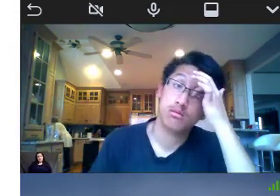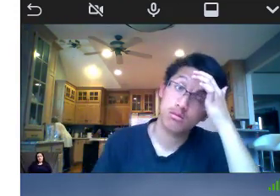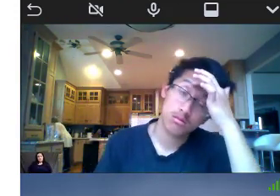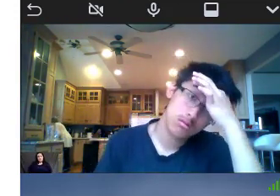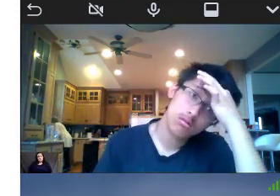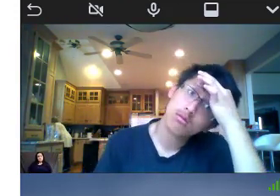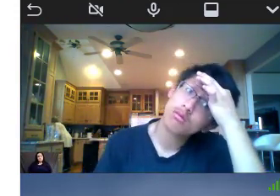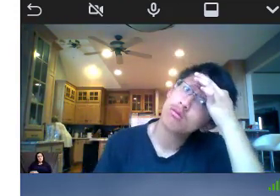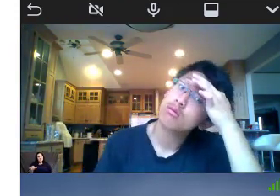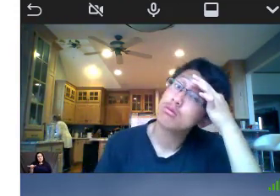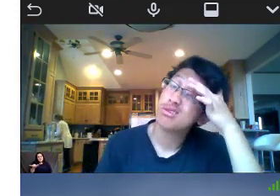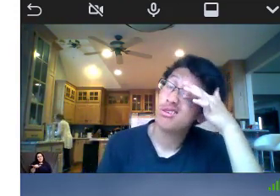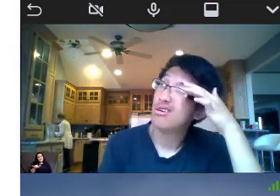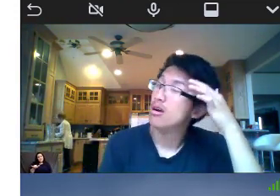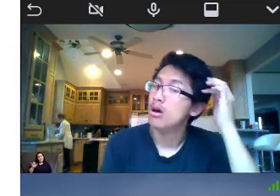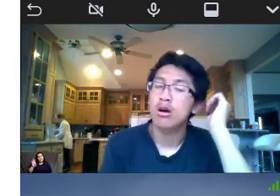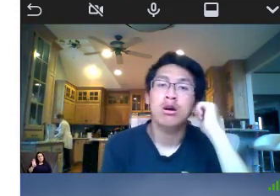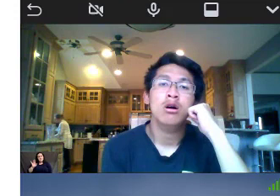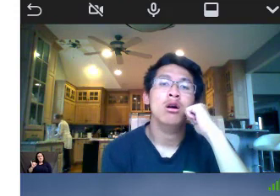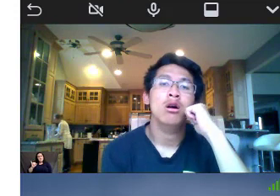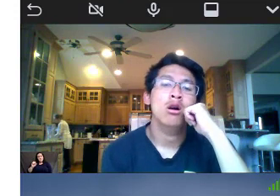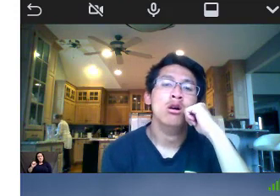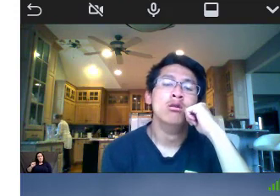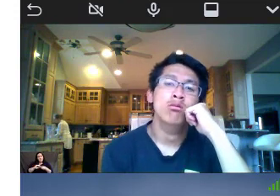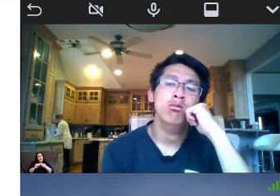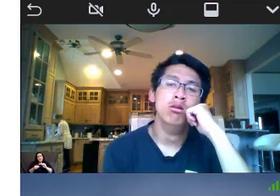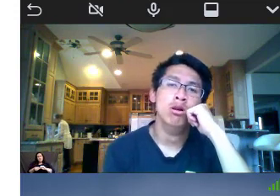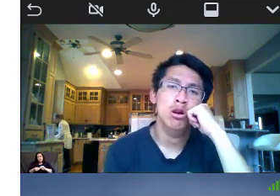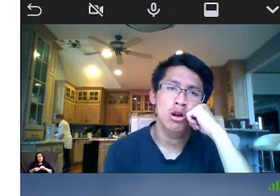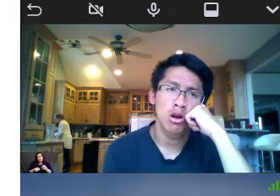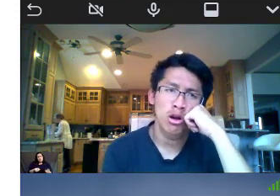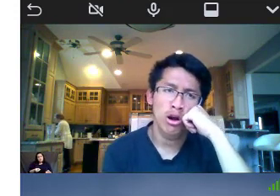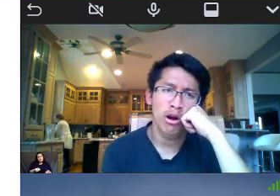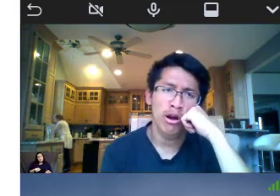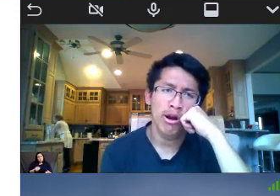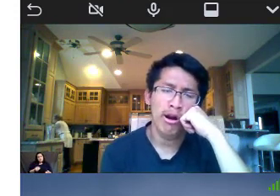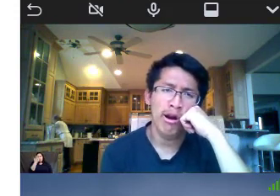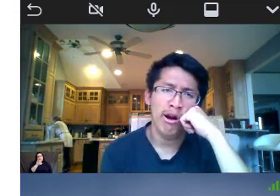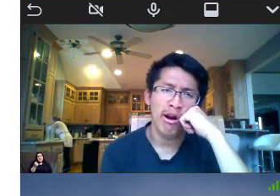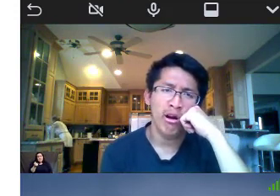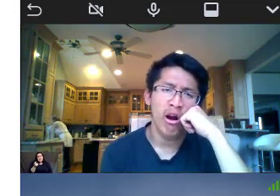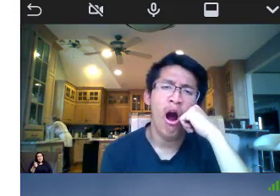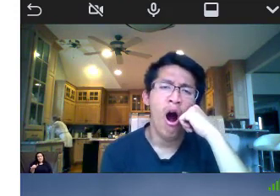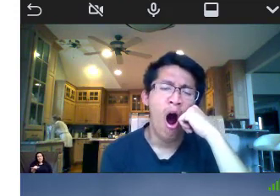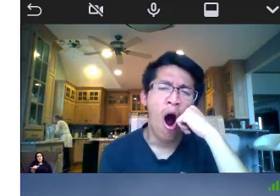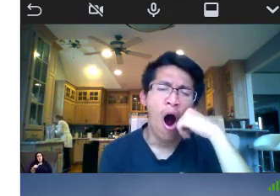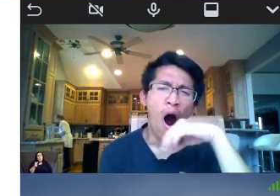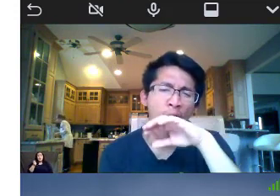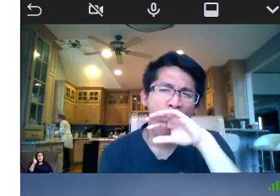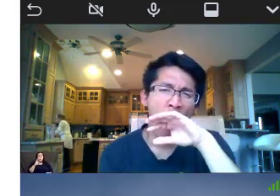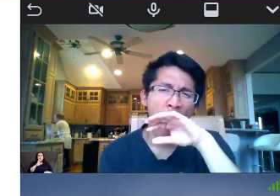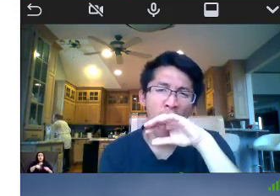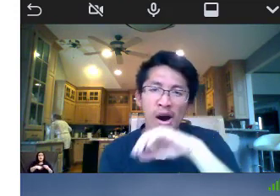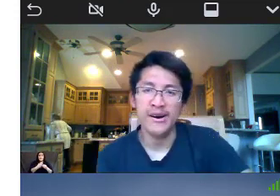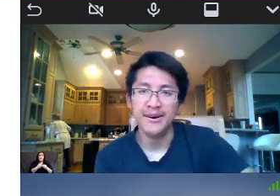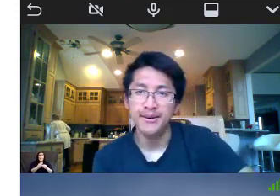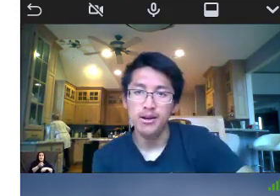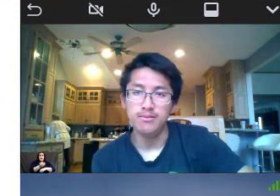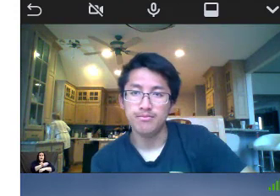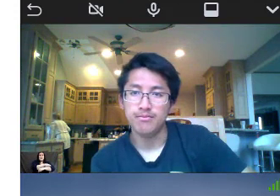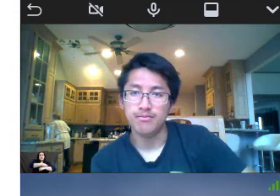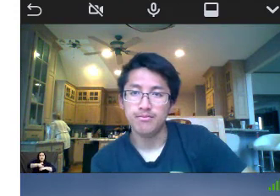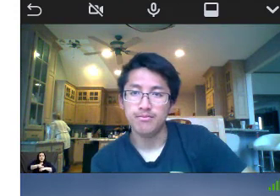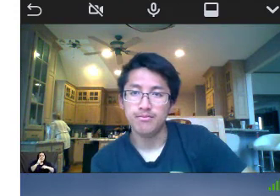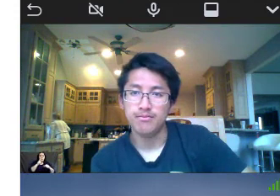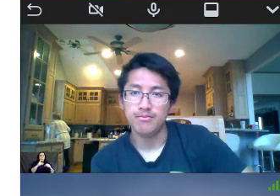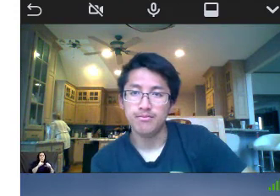like thermal conductivity, but it's conductivity of the fluid, right? So here, the characteristic dimension is